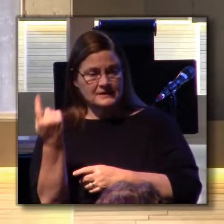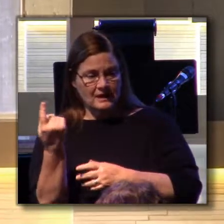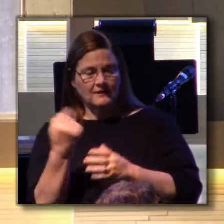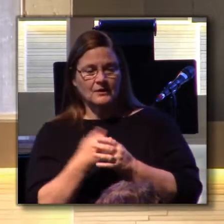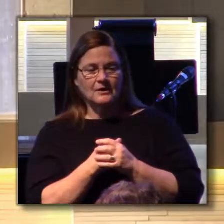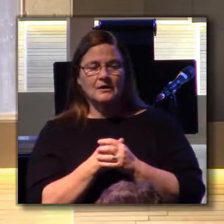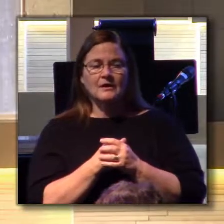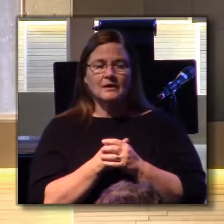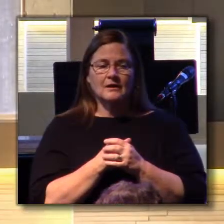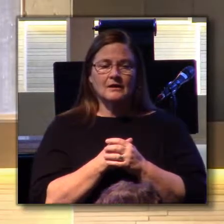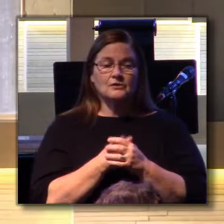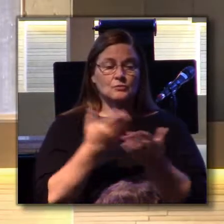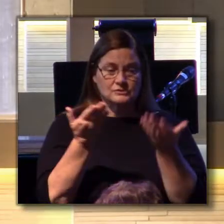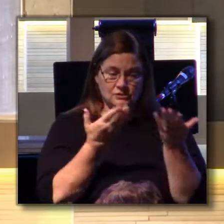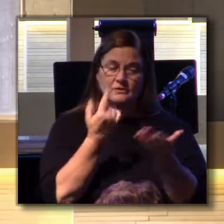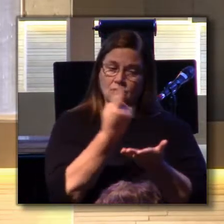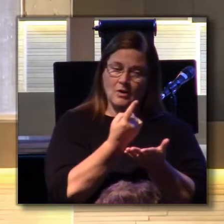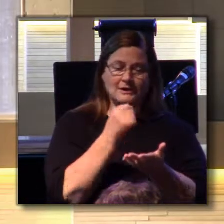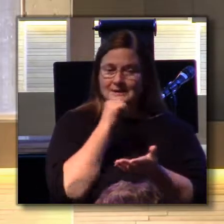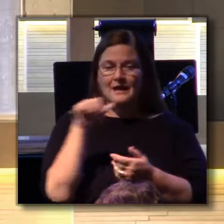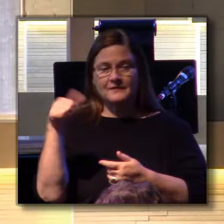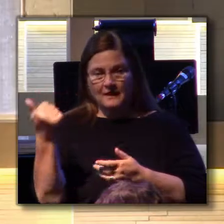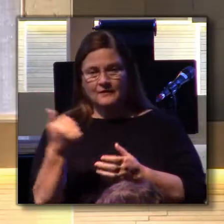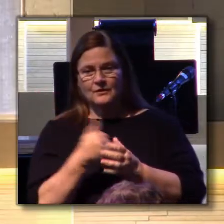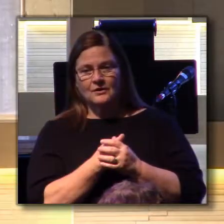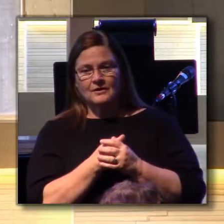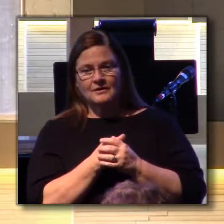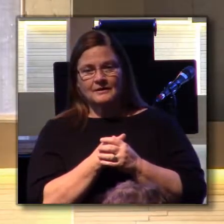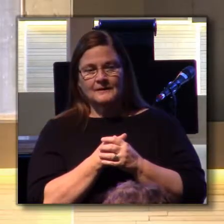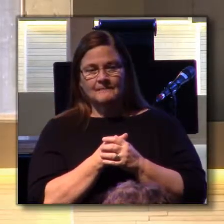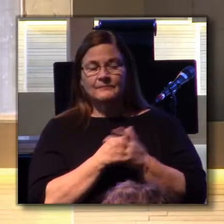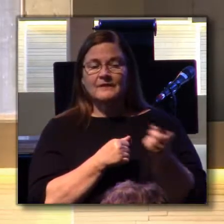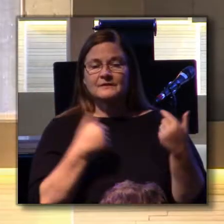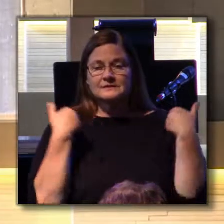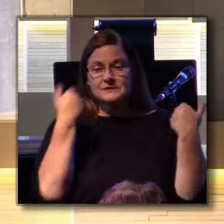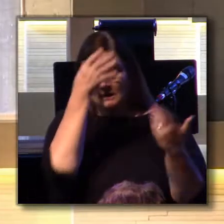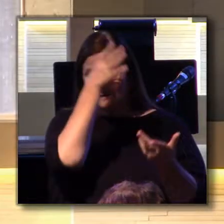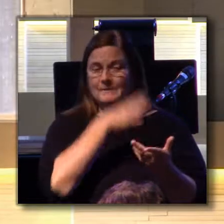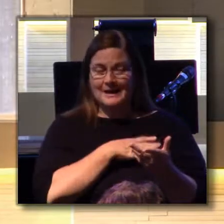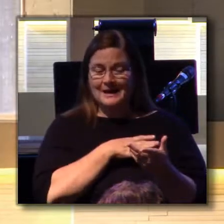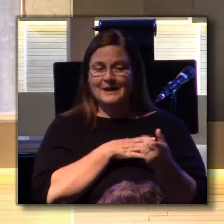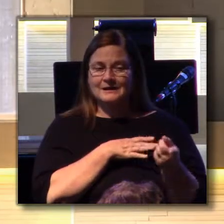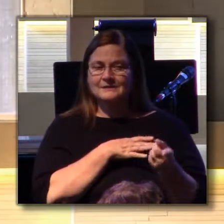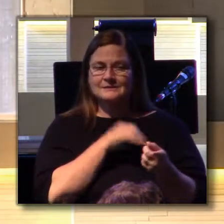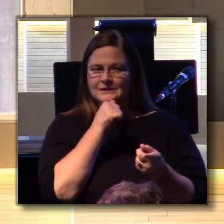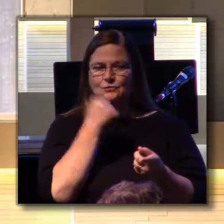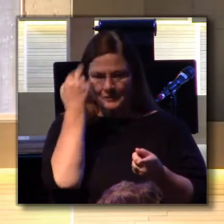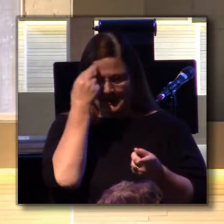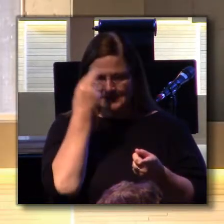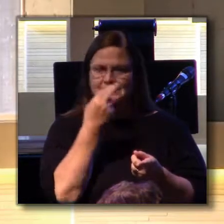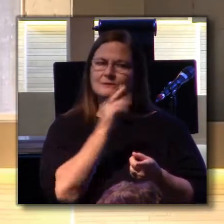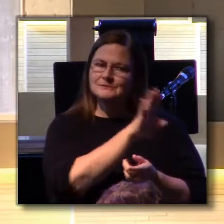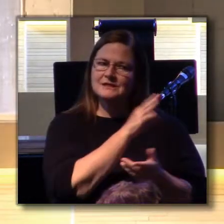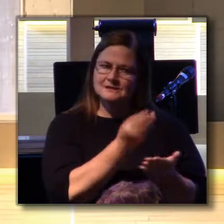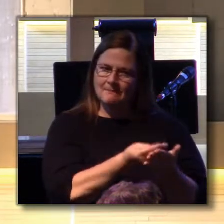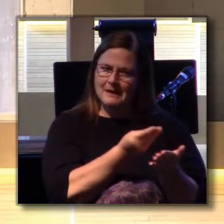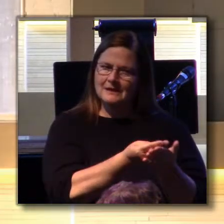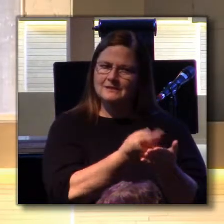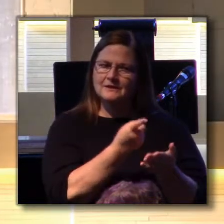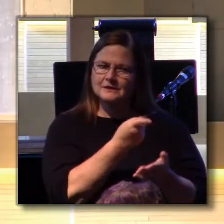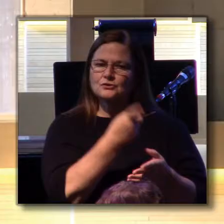and not the other. And this young man, even though he did not realize it, it was his money in which he had put his